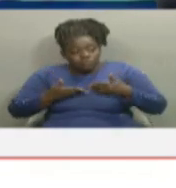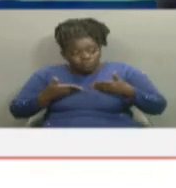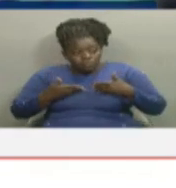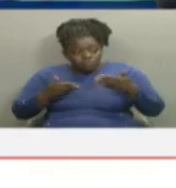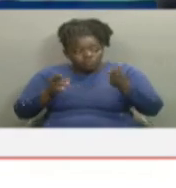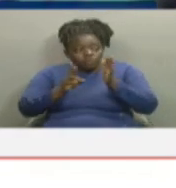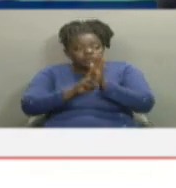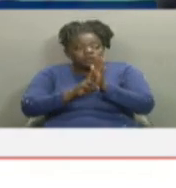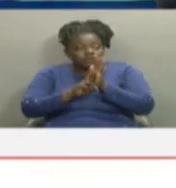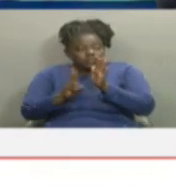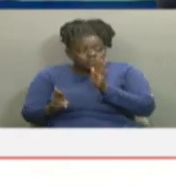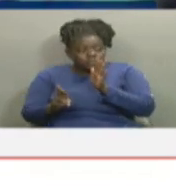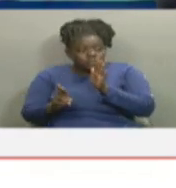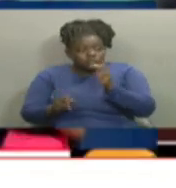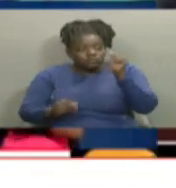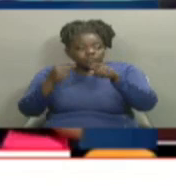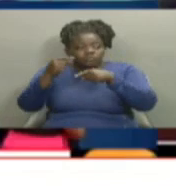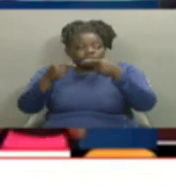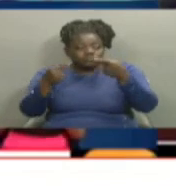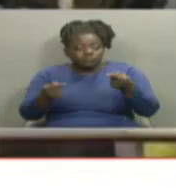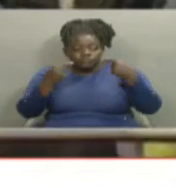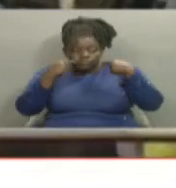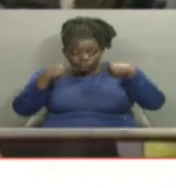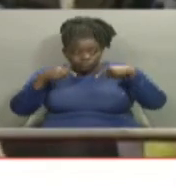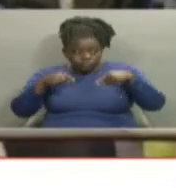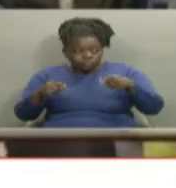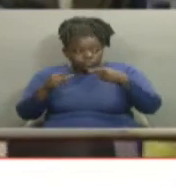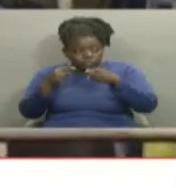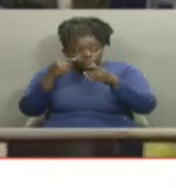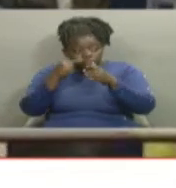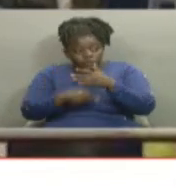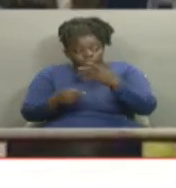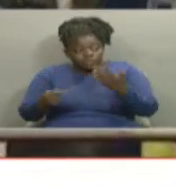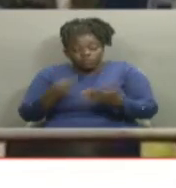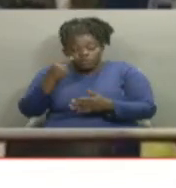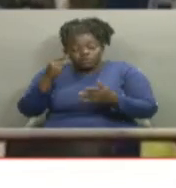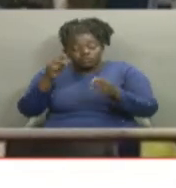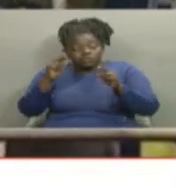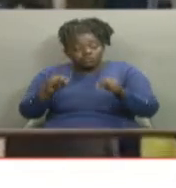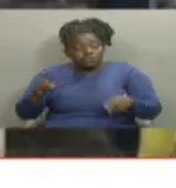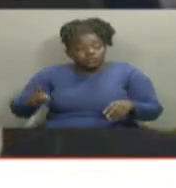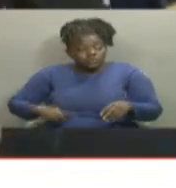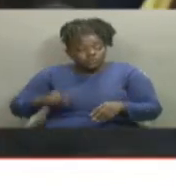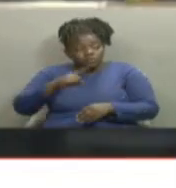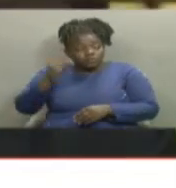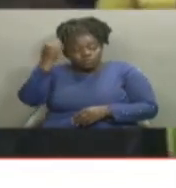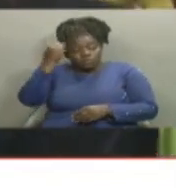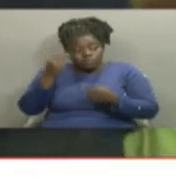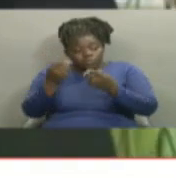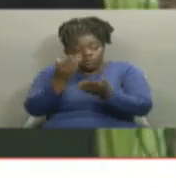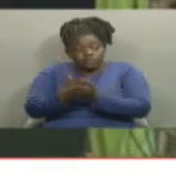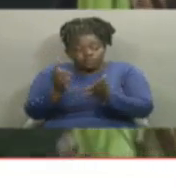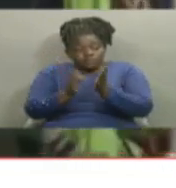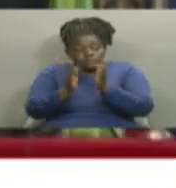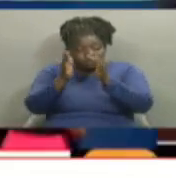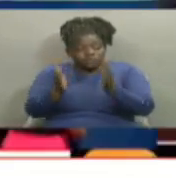the results that is going to be announced. Chokona tegeza nti abatamatide bagende mu court naye nasaba na Kenya